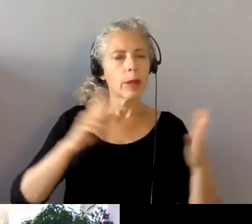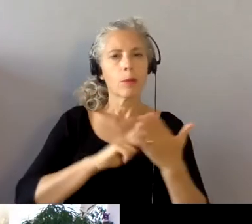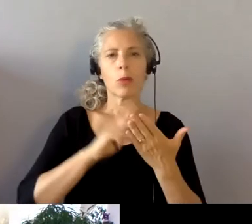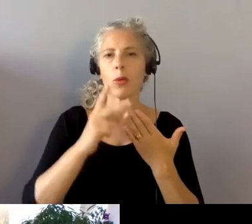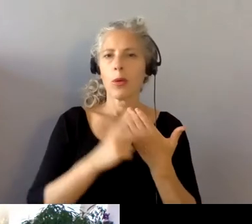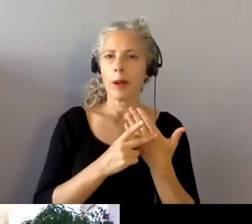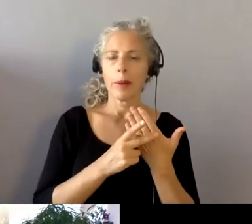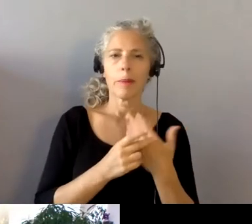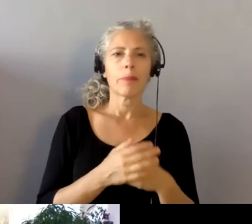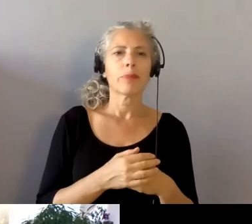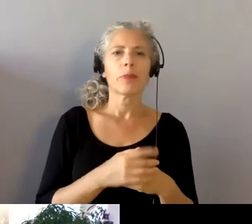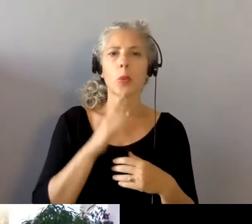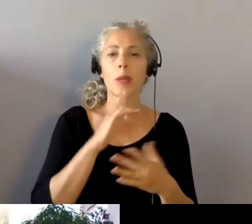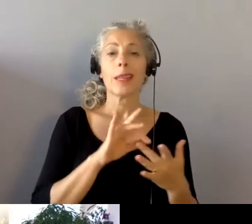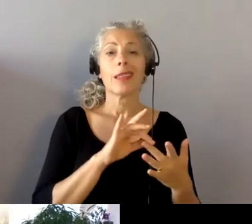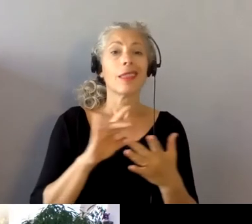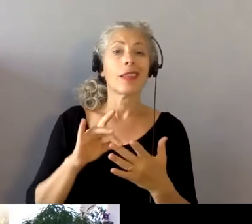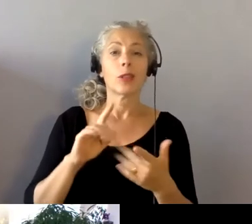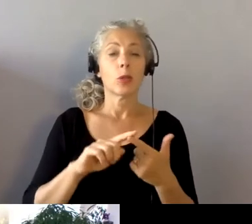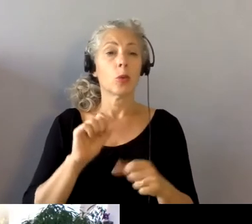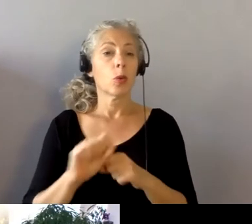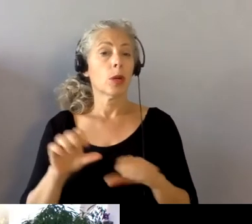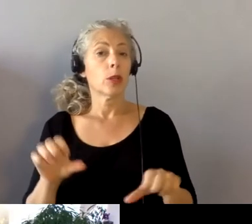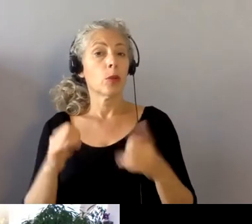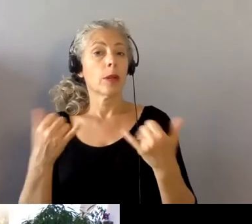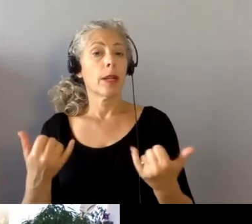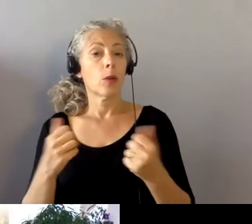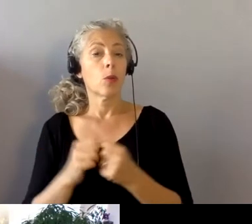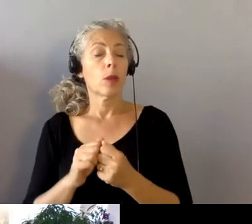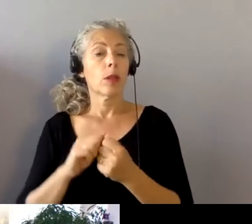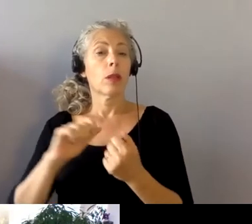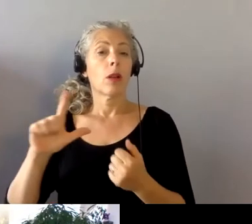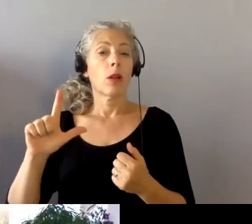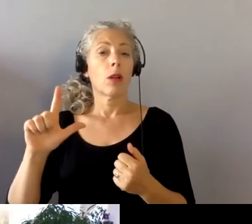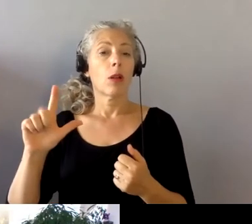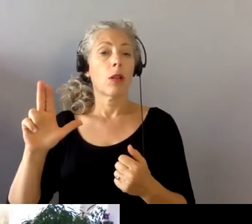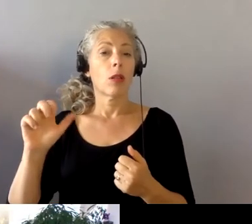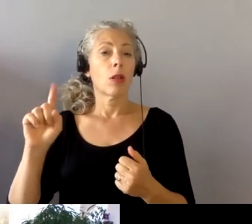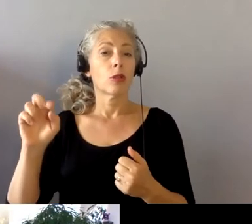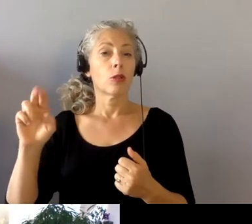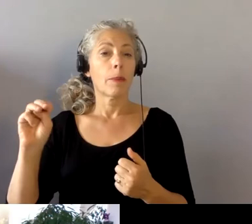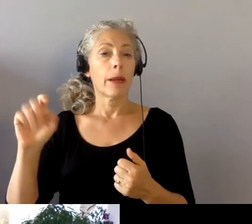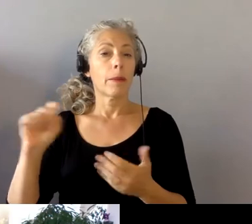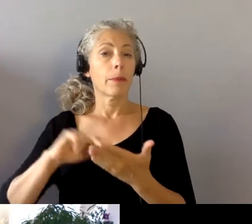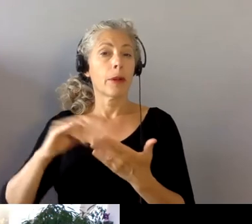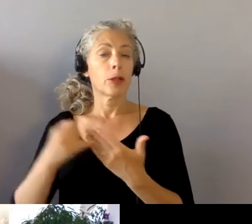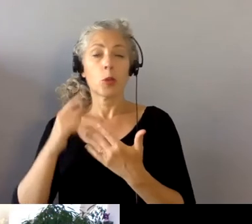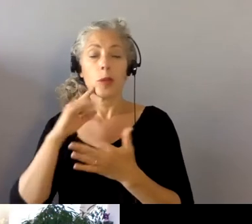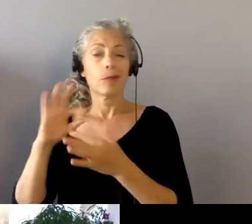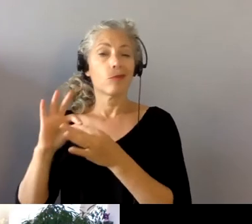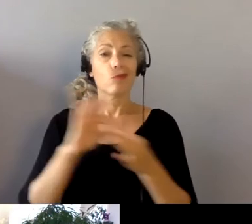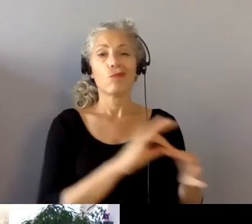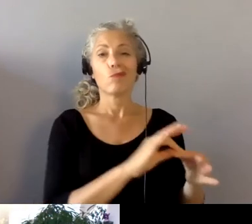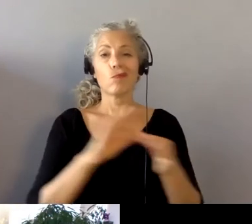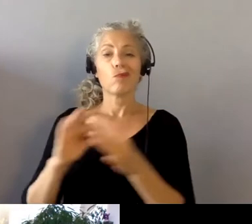time that really led directly to the work I do now with a laundromat project. There's literally a one-to-one relationship